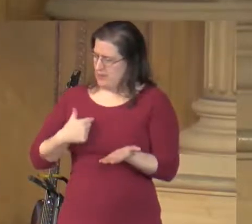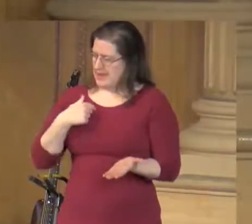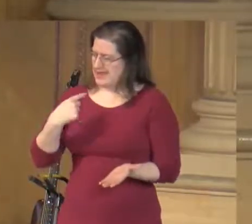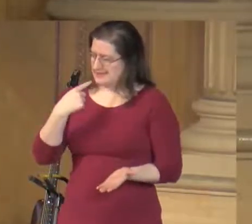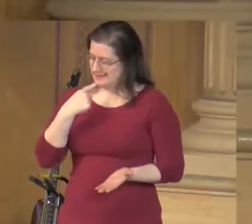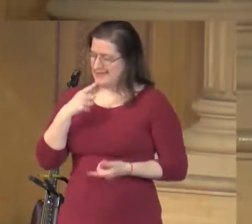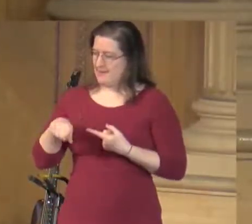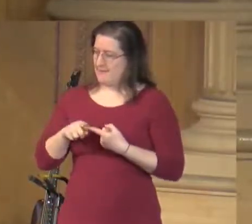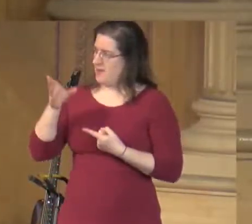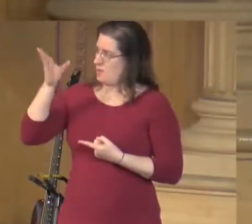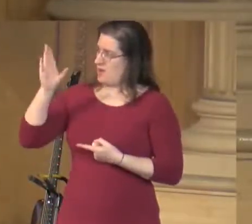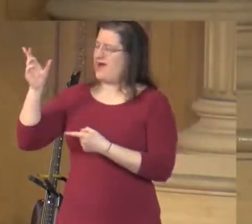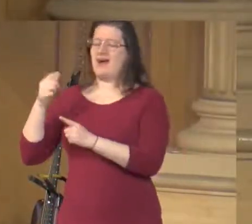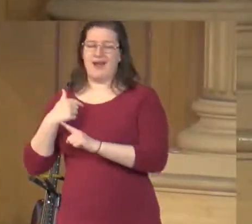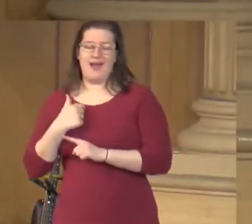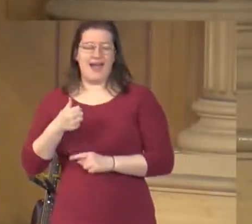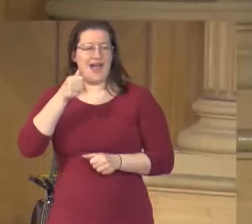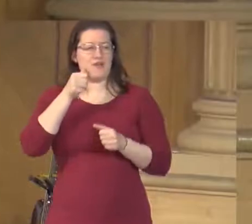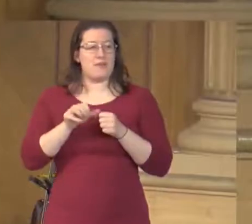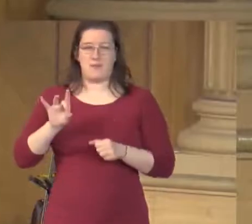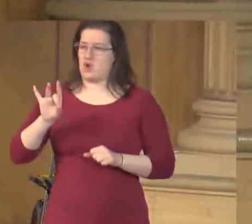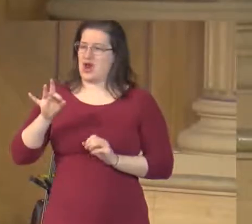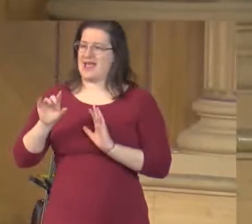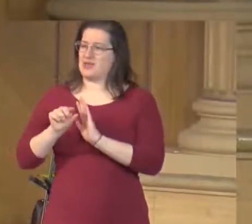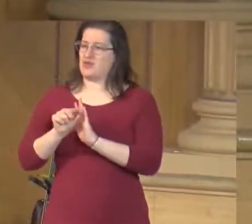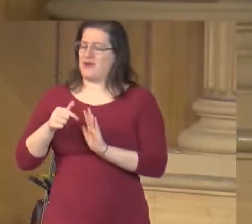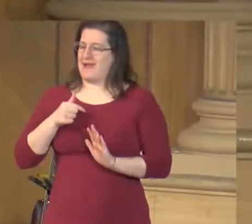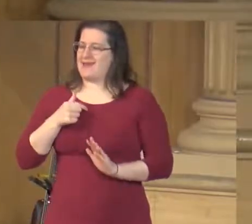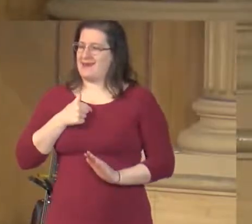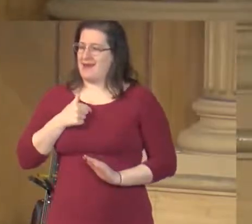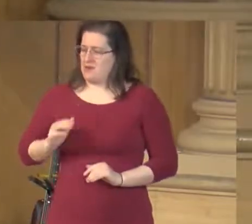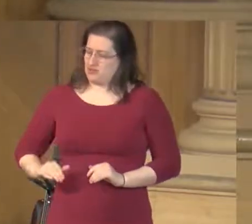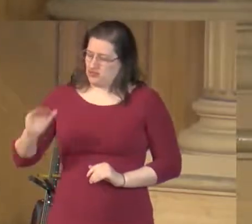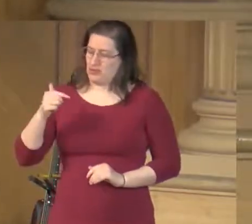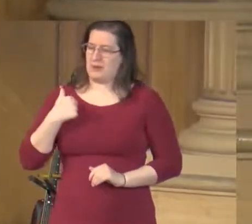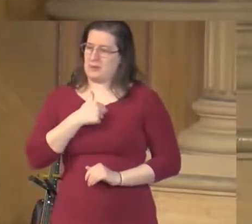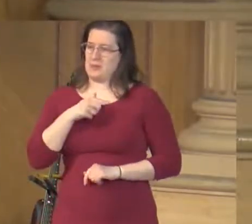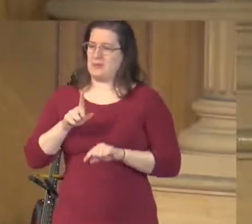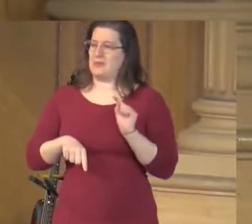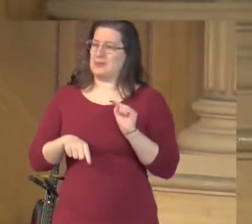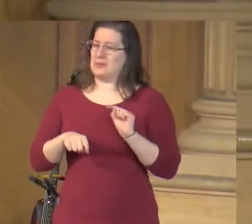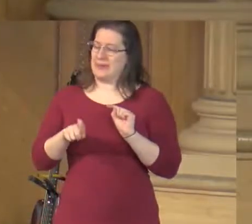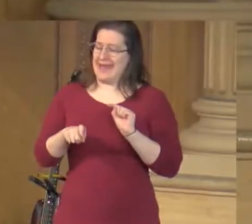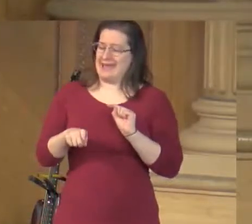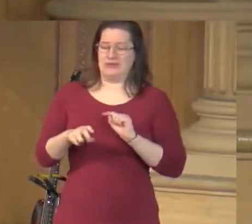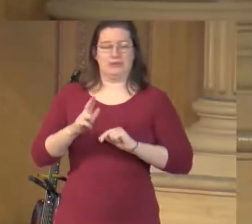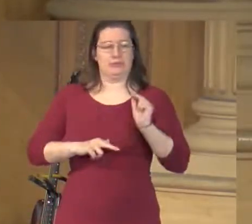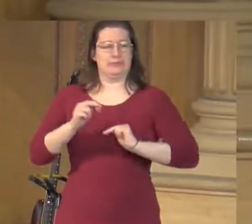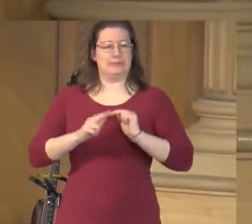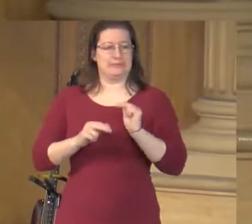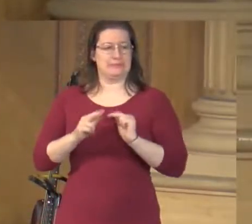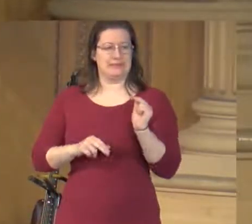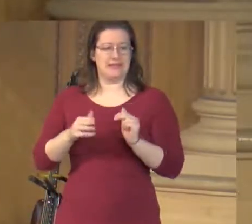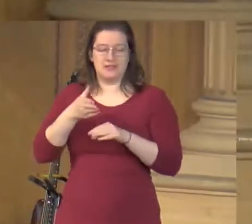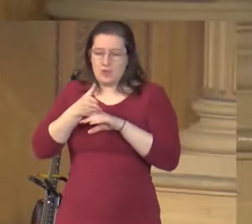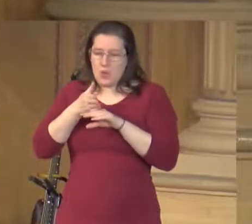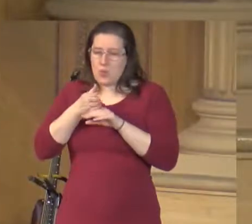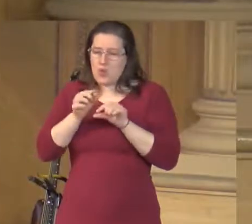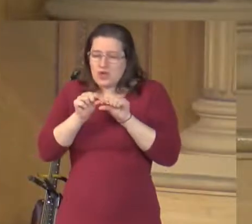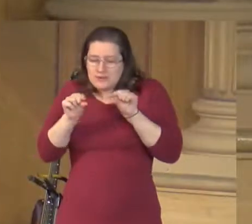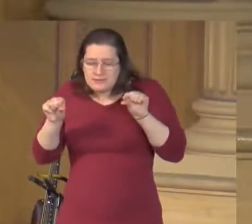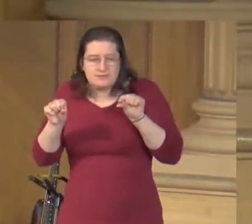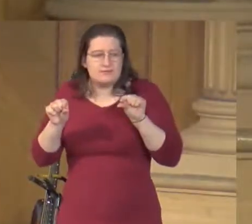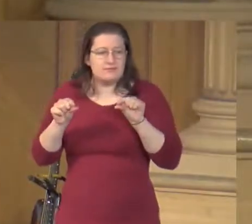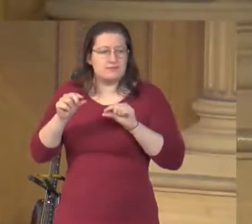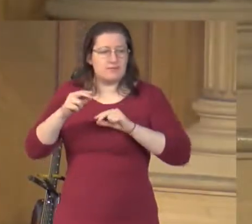I remember in eighth grade, we had to build, in technology class, had to build balsa wood bridges. And so little balsa sticks and